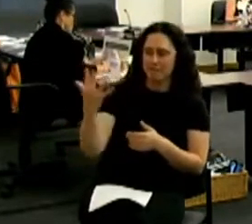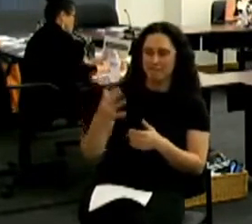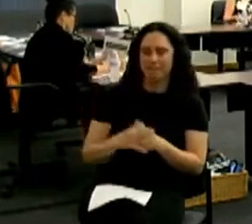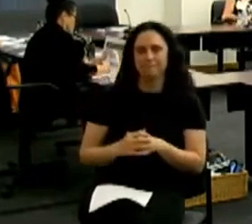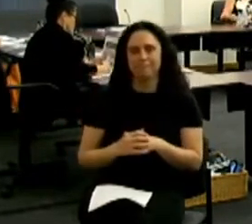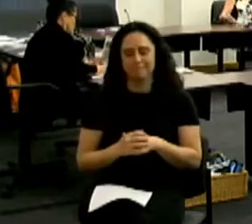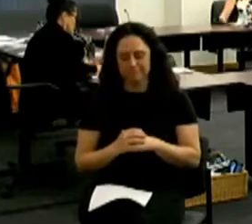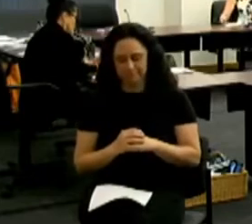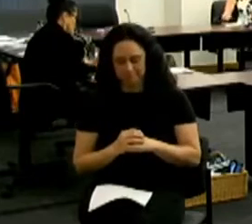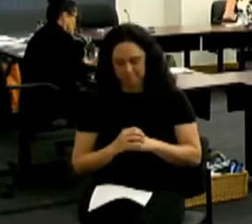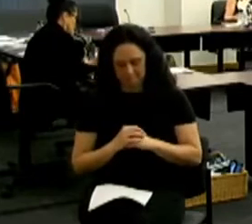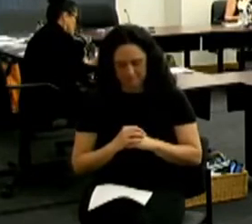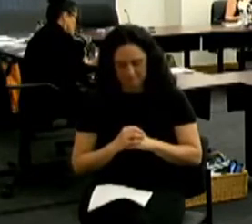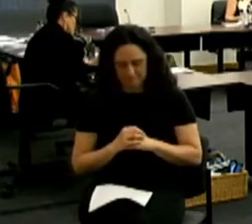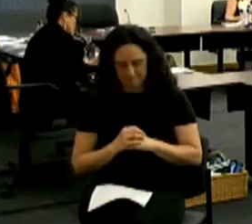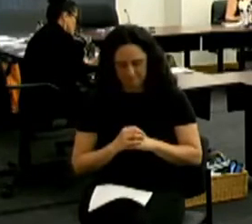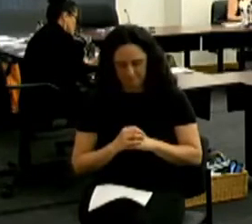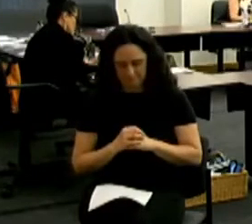All right.